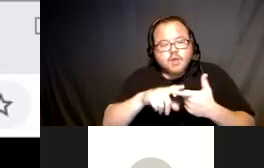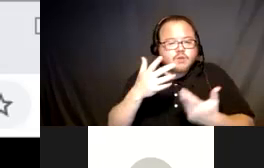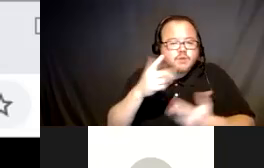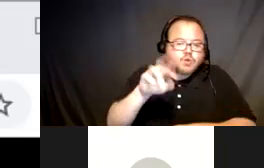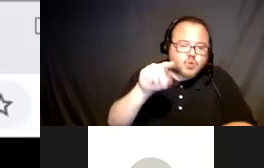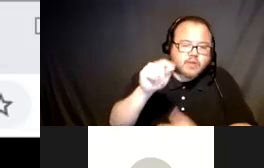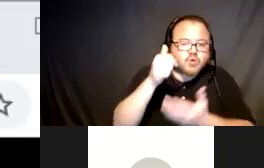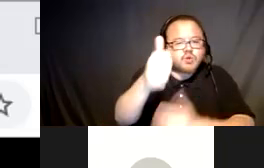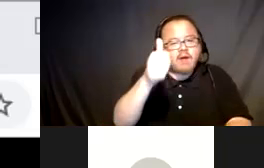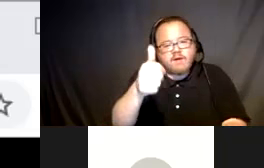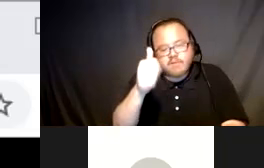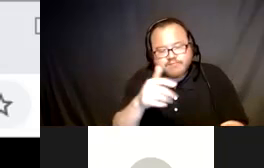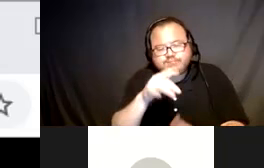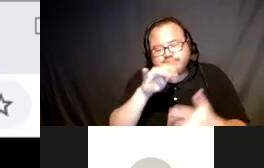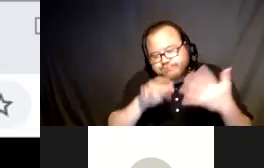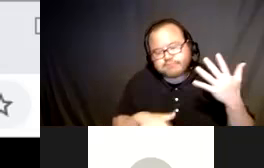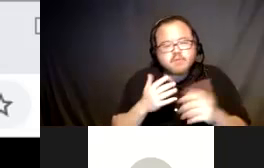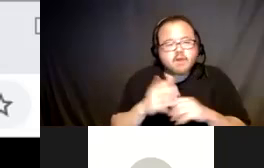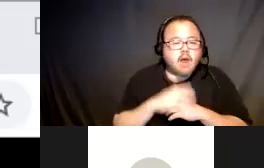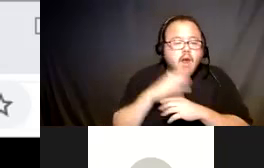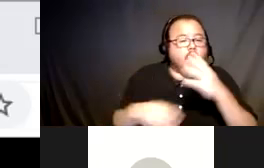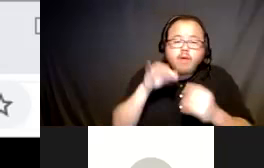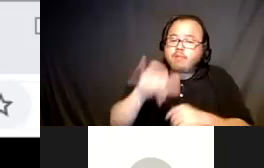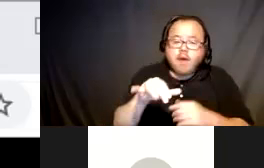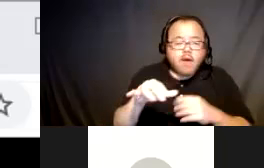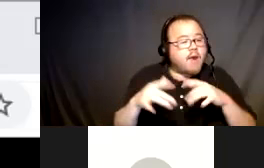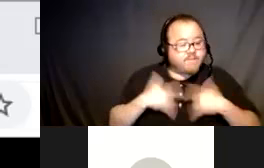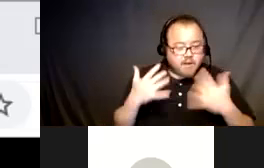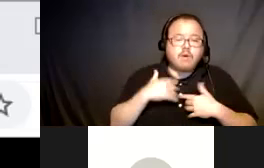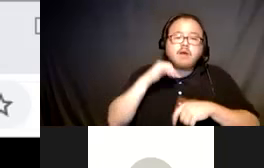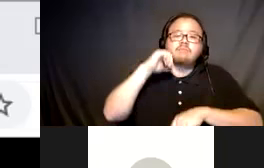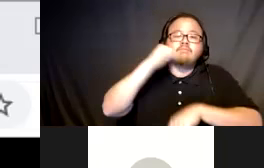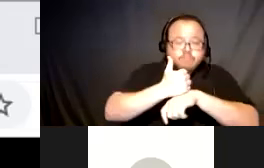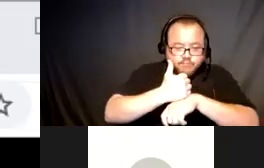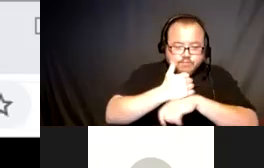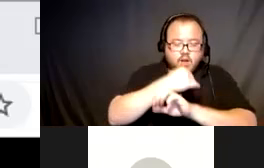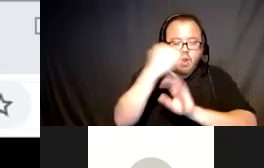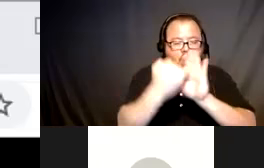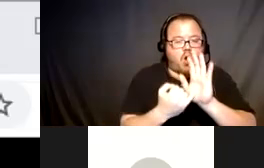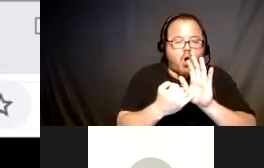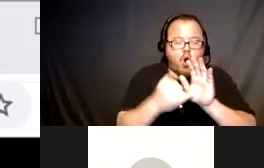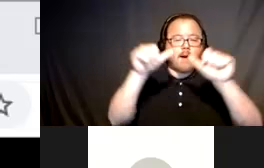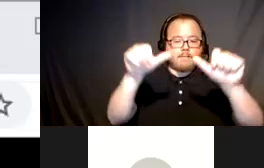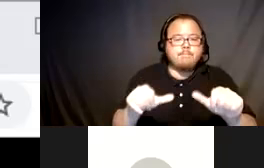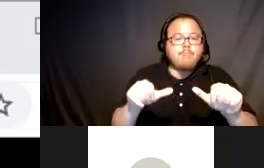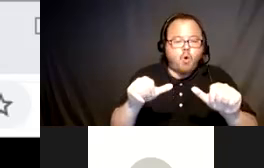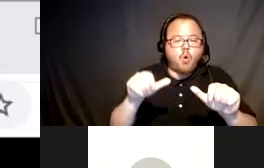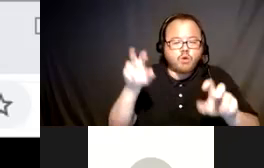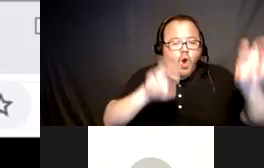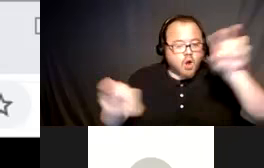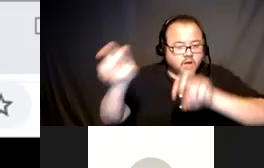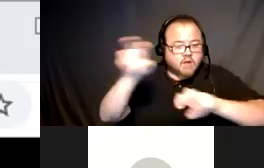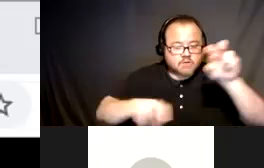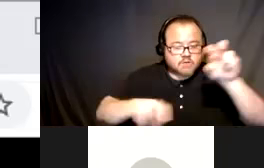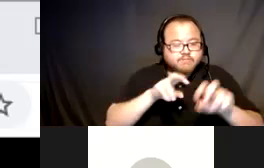and so on. And then in addition to that event, we also created an art poster contest around that theme, Mental Health